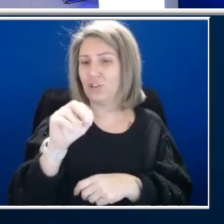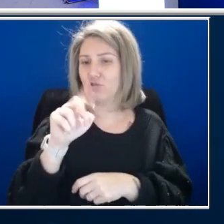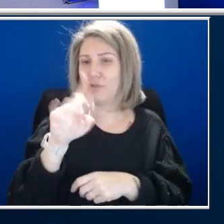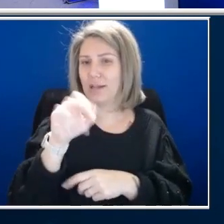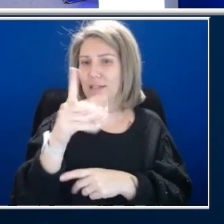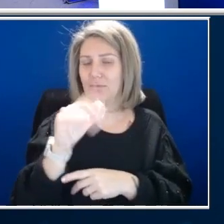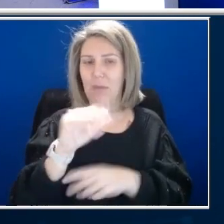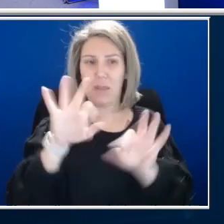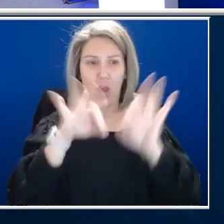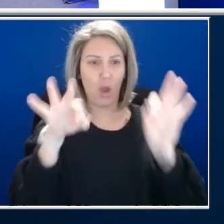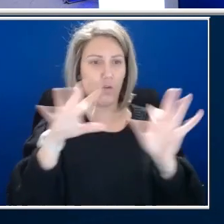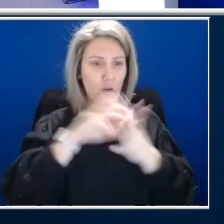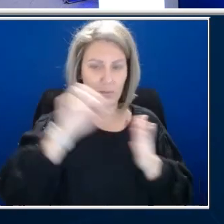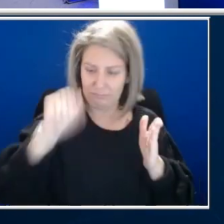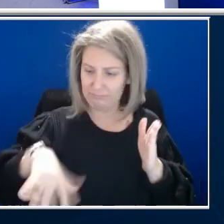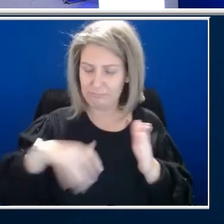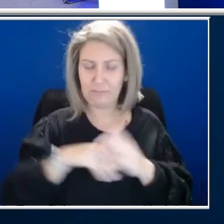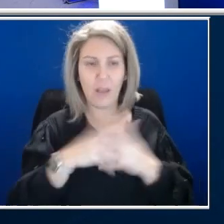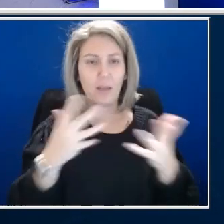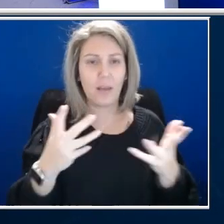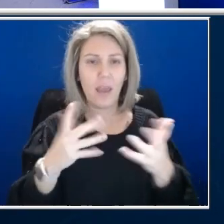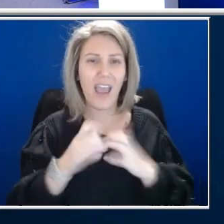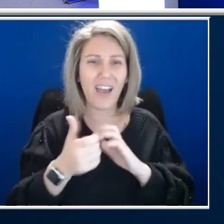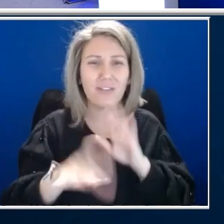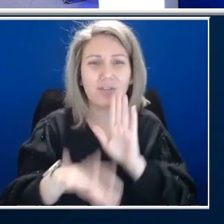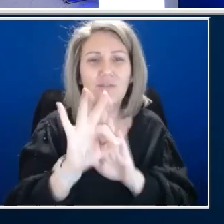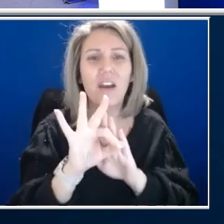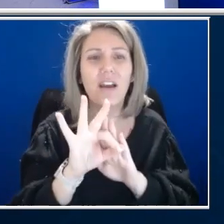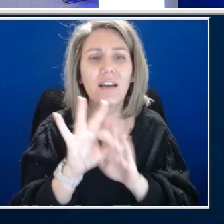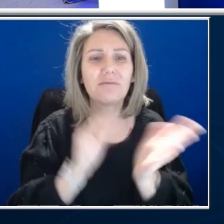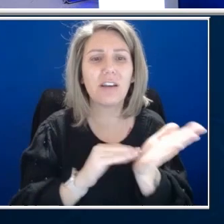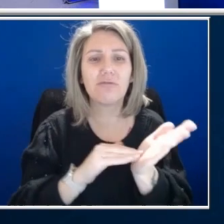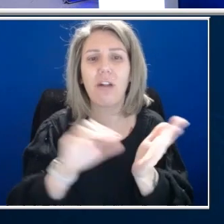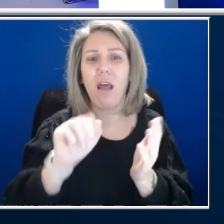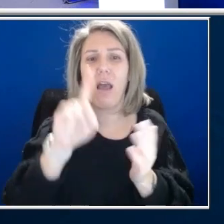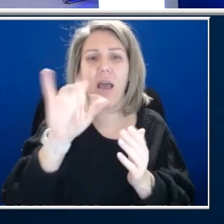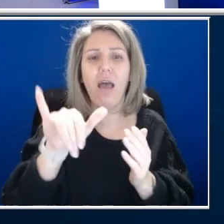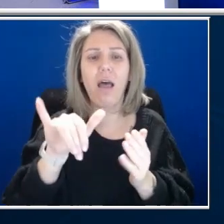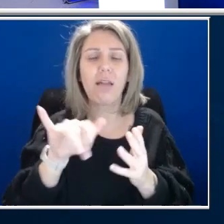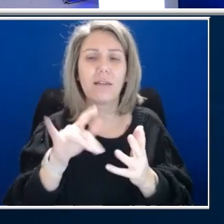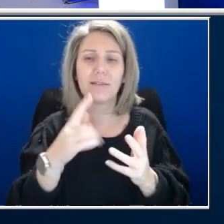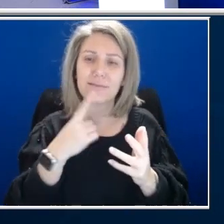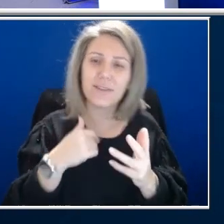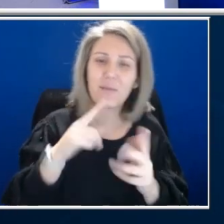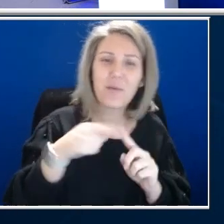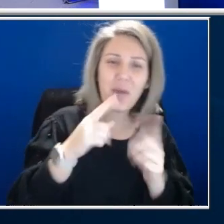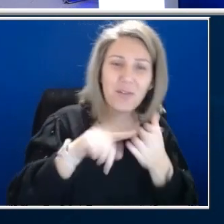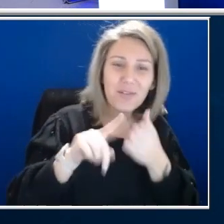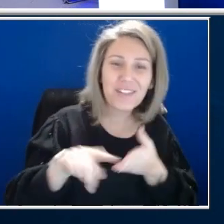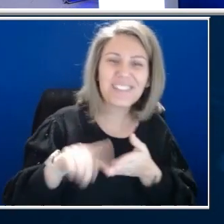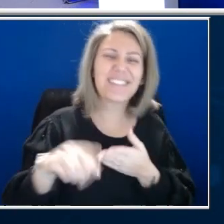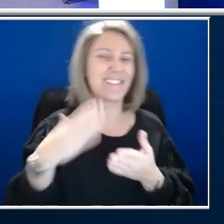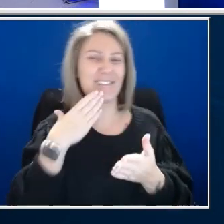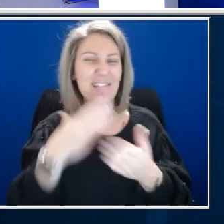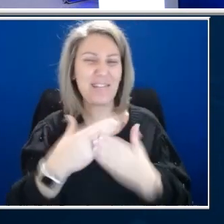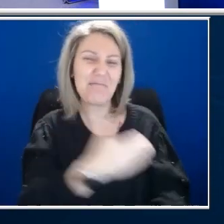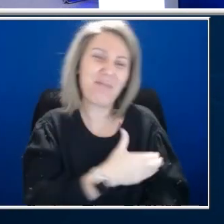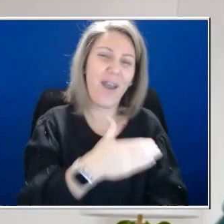did you go about finding Dr. Alley? Tell us about the research, and this is kind of the good power of social